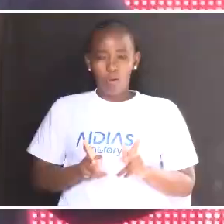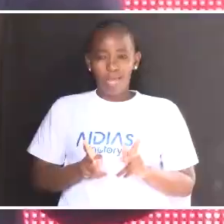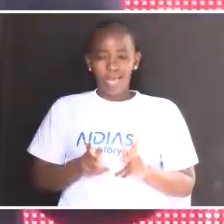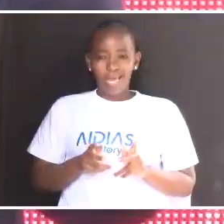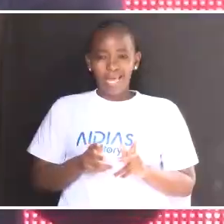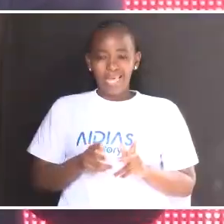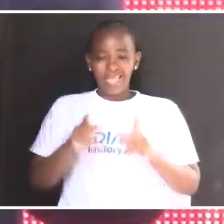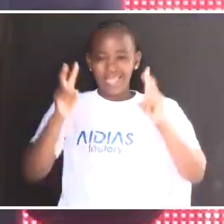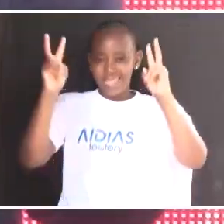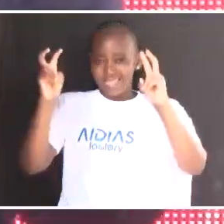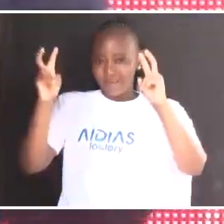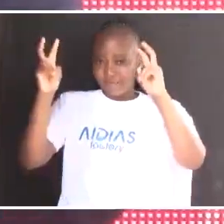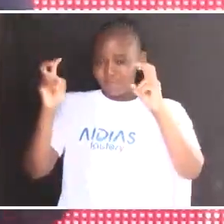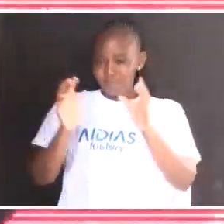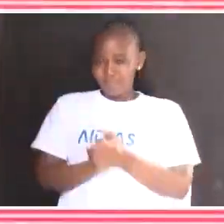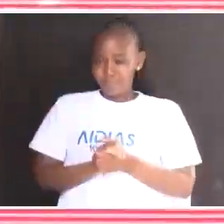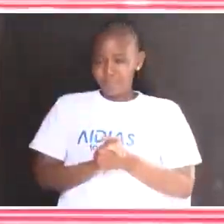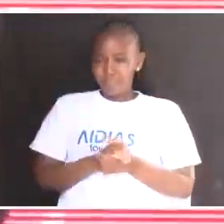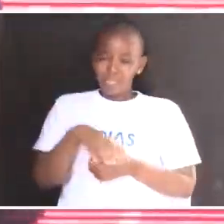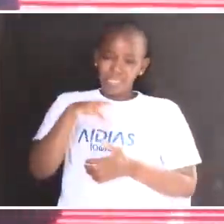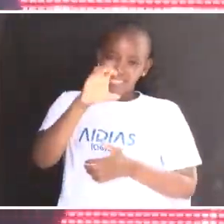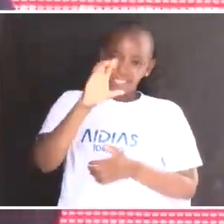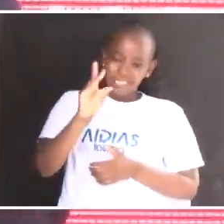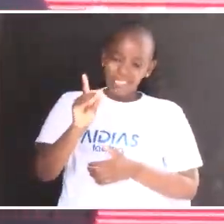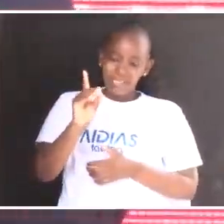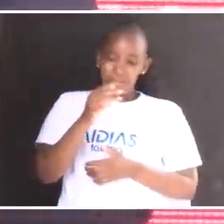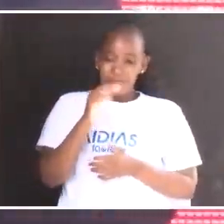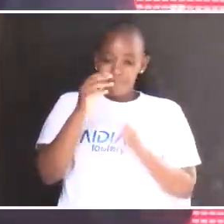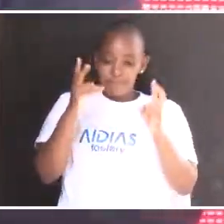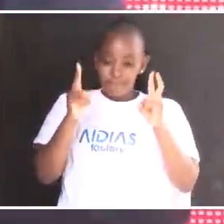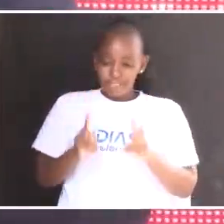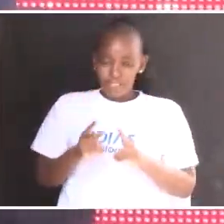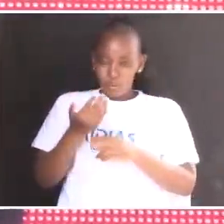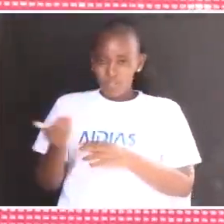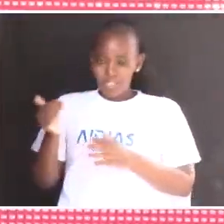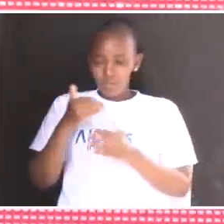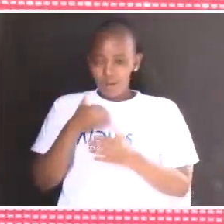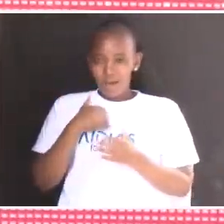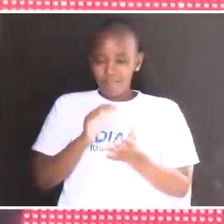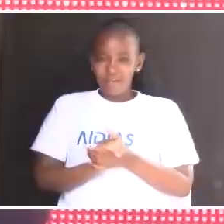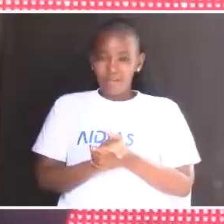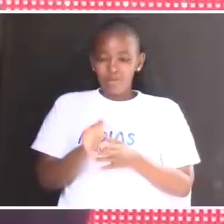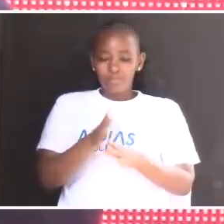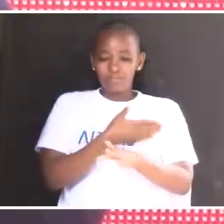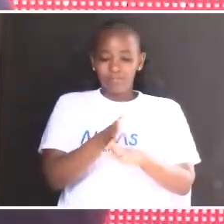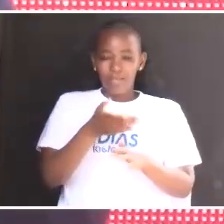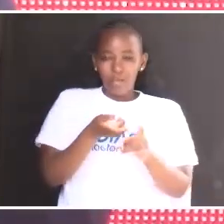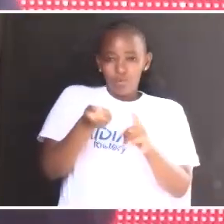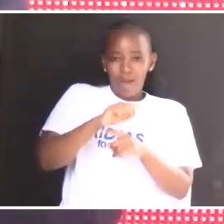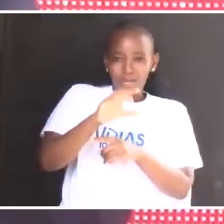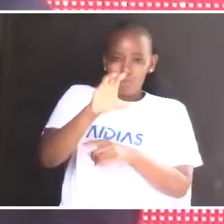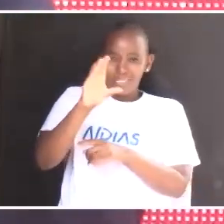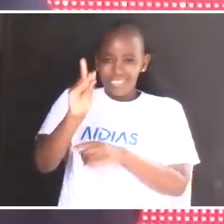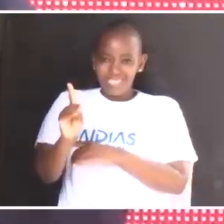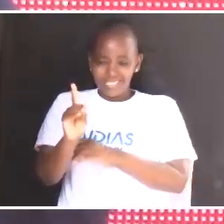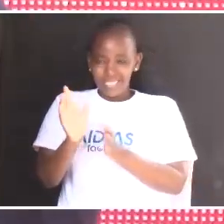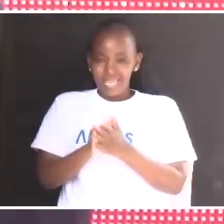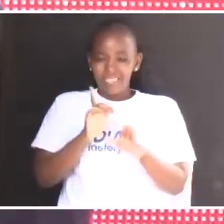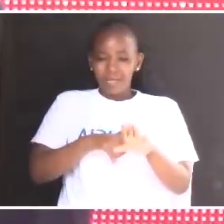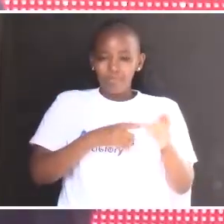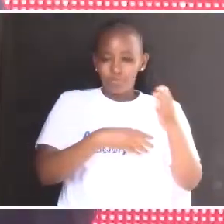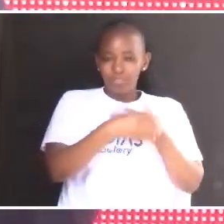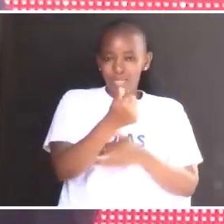thing, call it a CD or whatever it is. Kuna hiyo physical thing. So, umetengeneza wimbo, umeweka kwa hiyo CD.